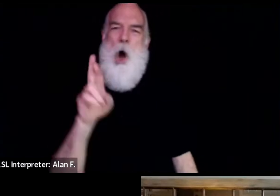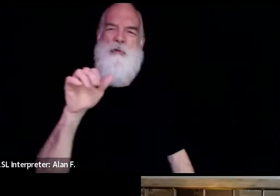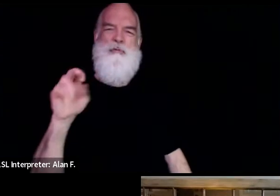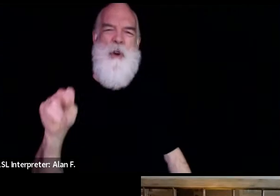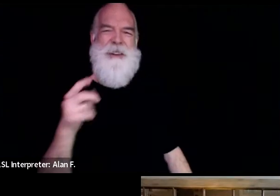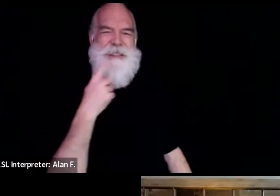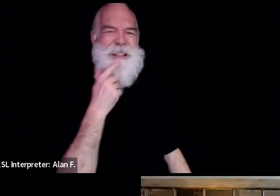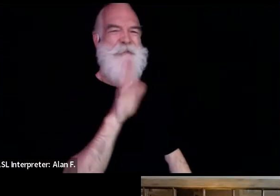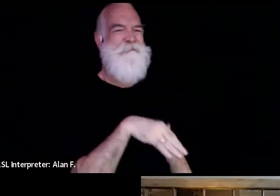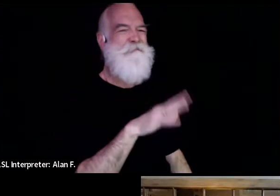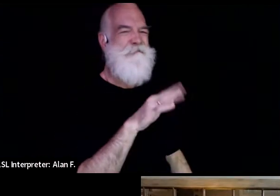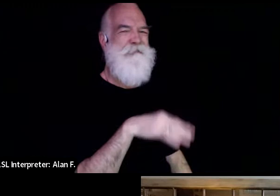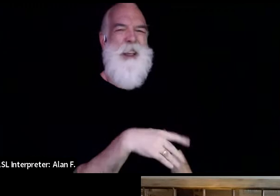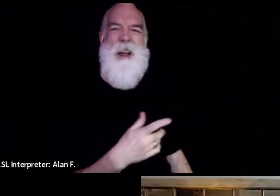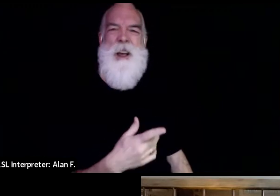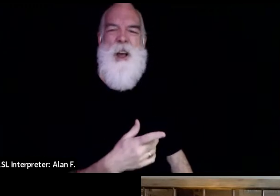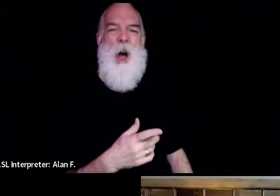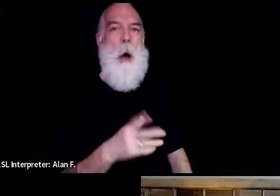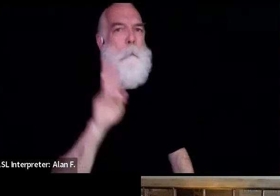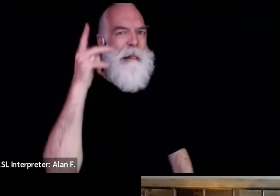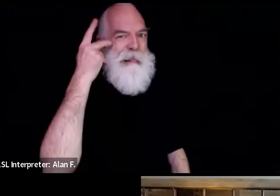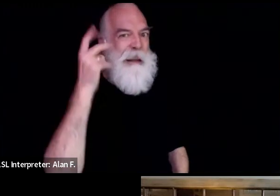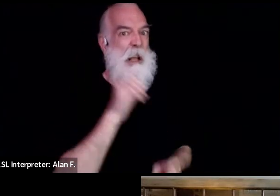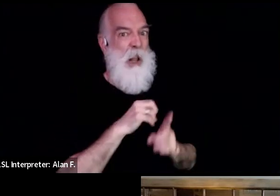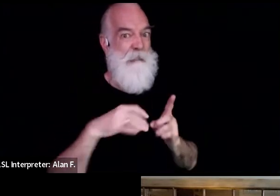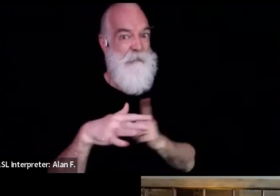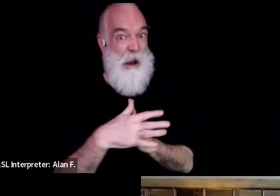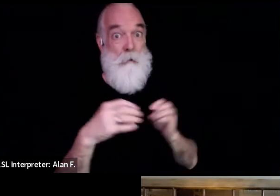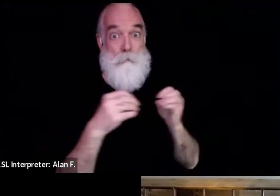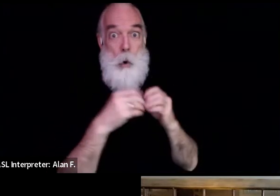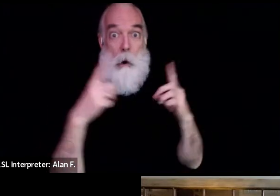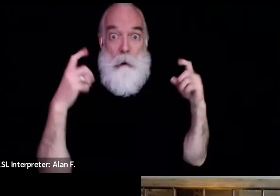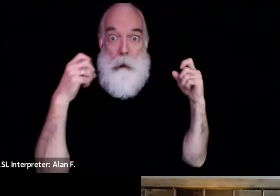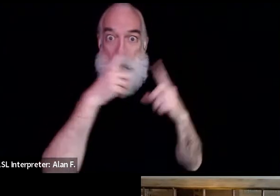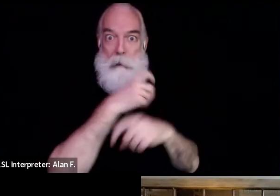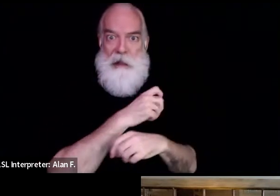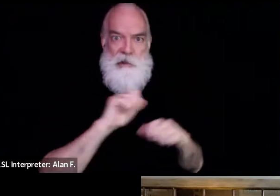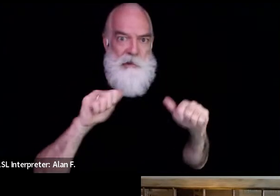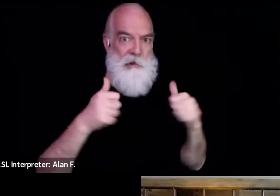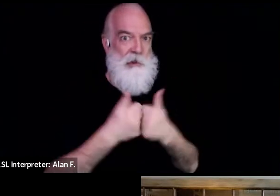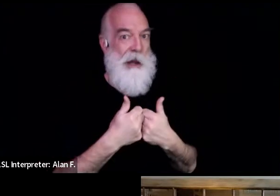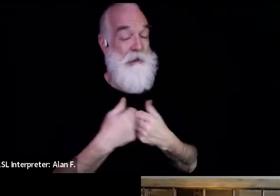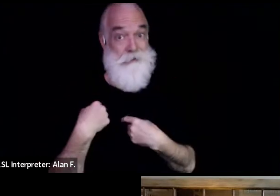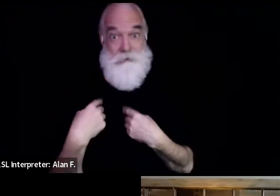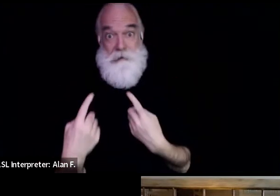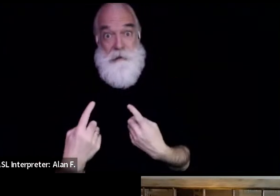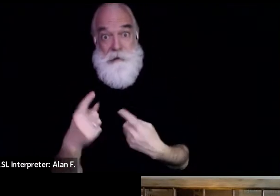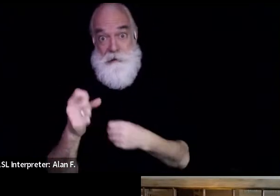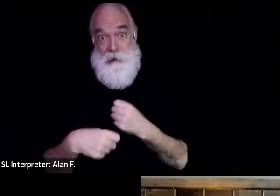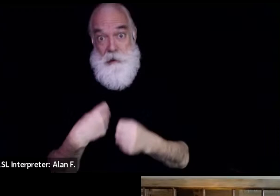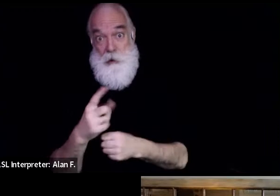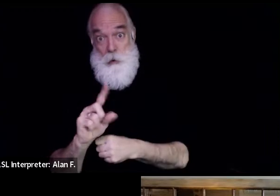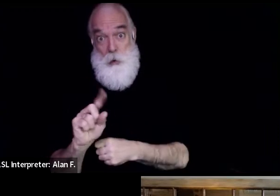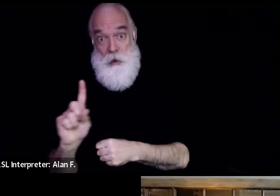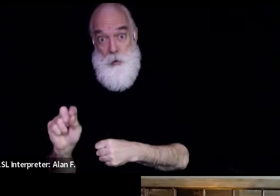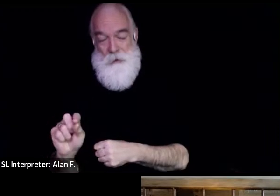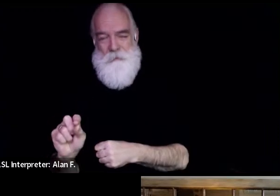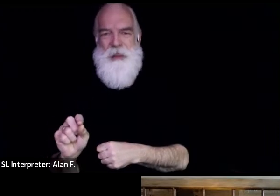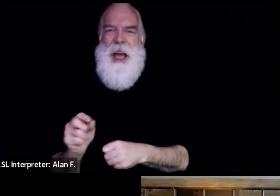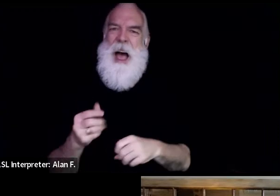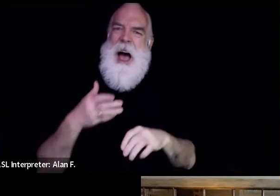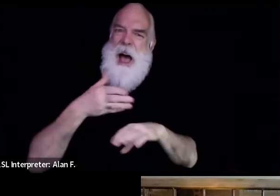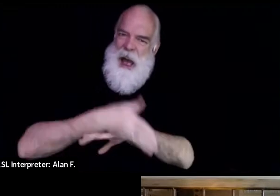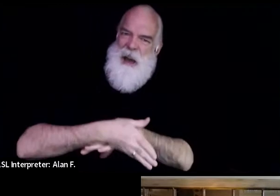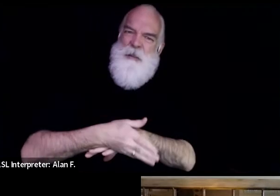has grown more complex, more challenging since the summer of 2020. One of the things that have happened since then is that we have seen multiple